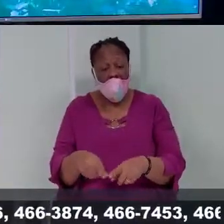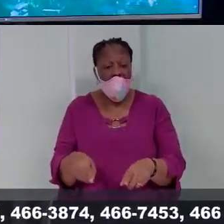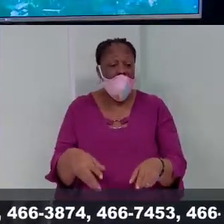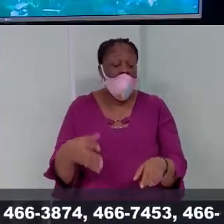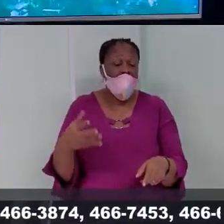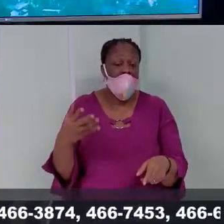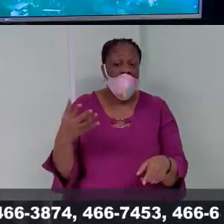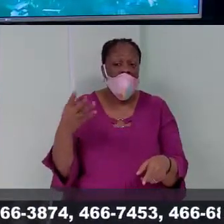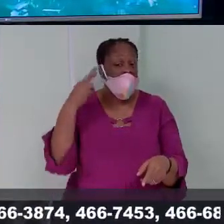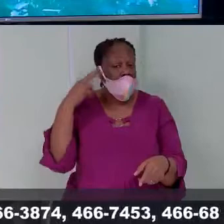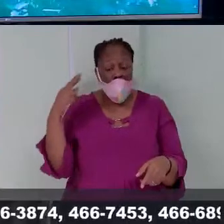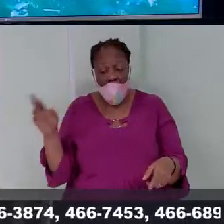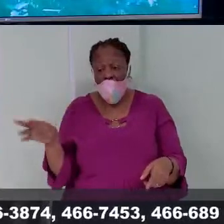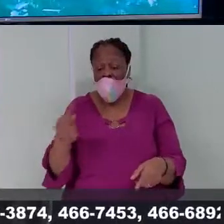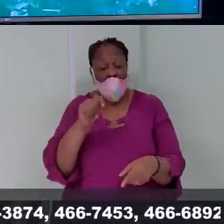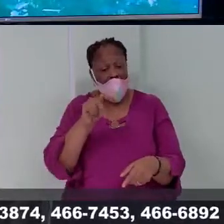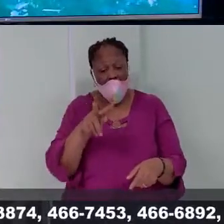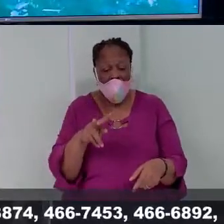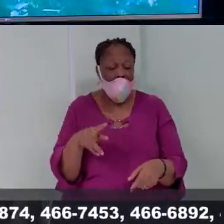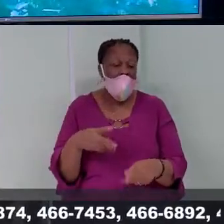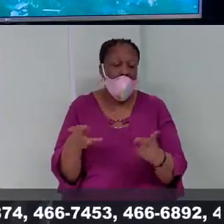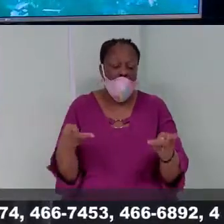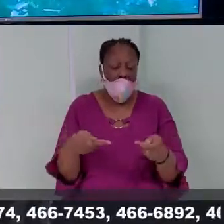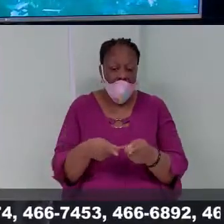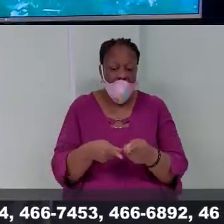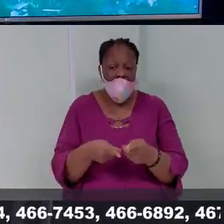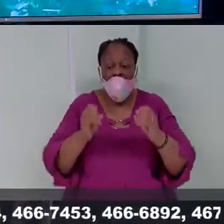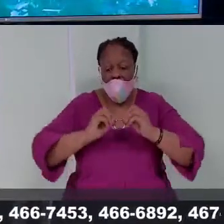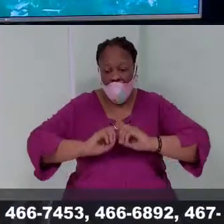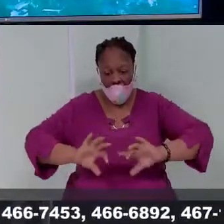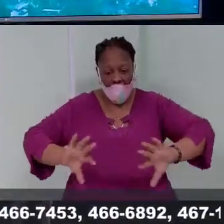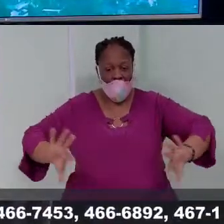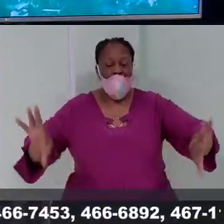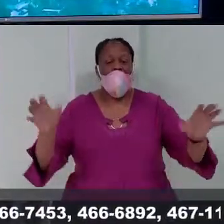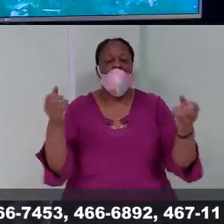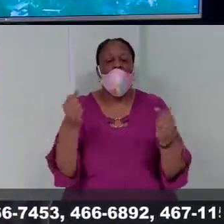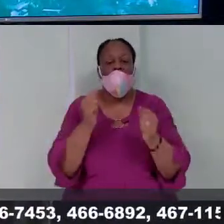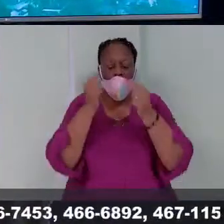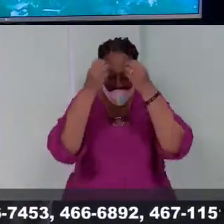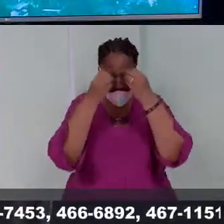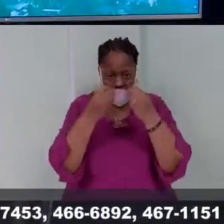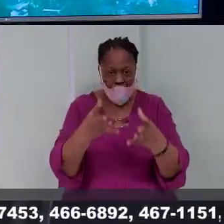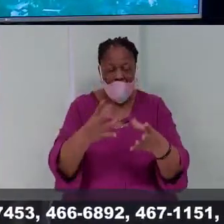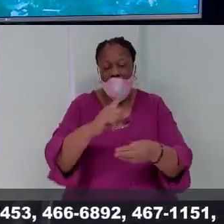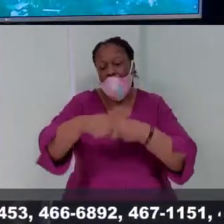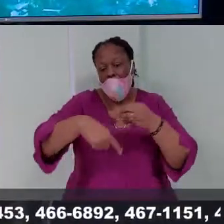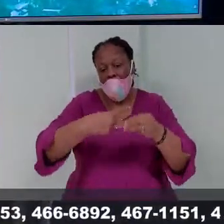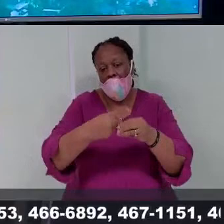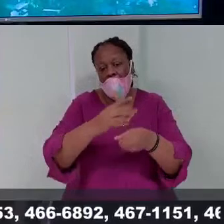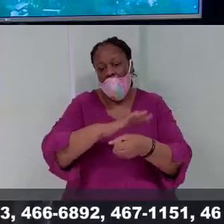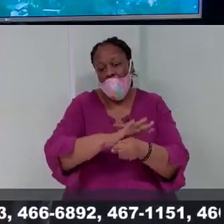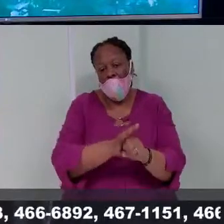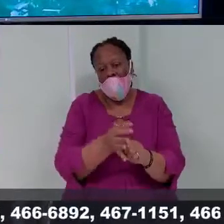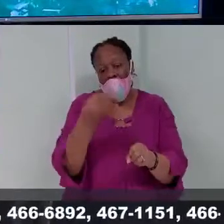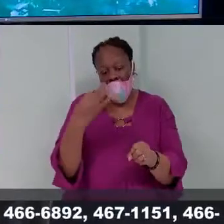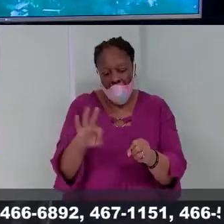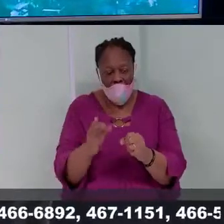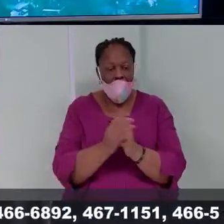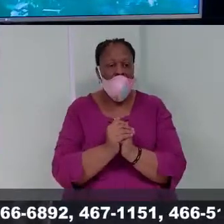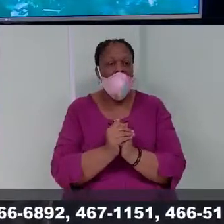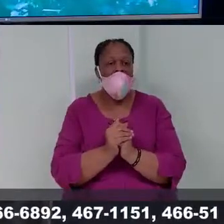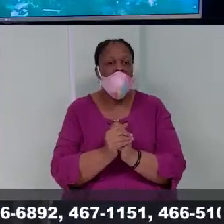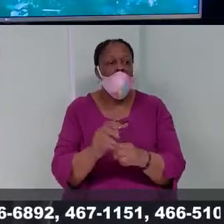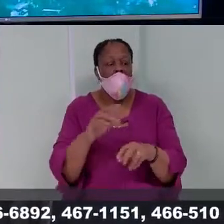in terms of the dissemination of information with respect to the COVID-19 pandemic. Ms. Vesta